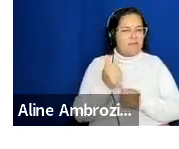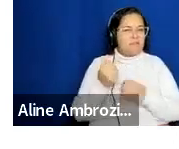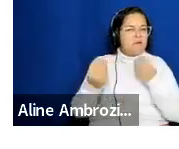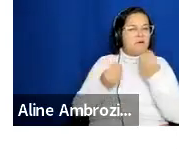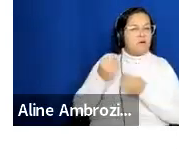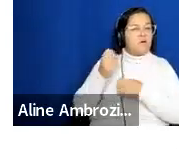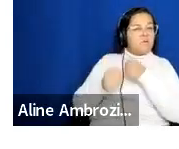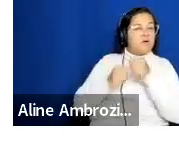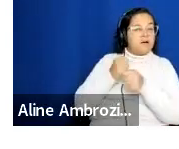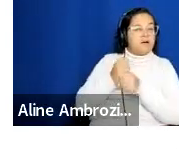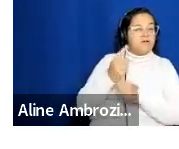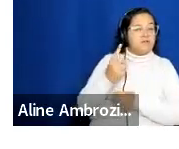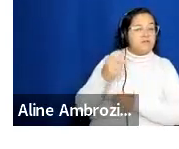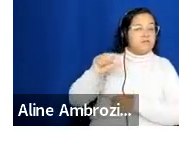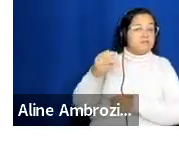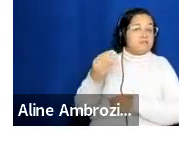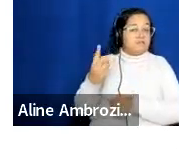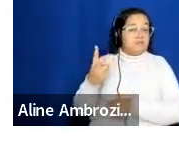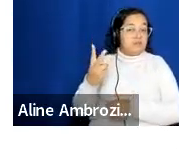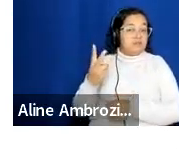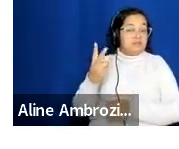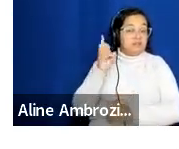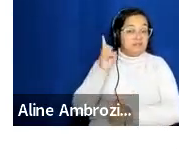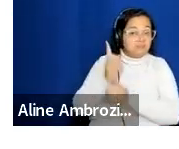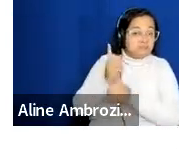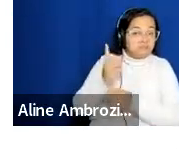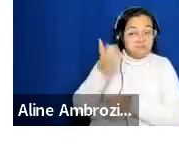someone knows, but we could certainly look into that.